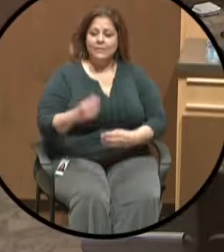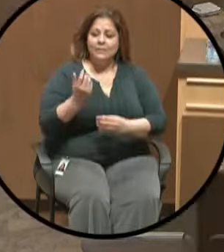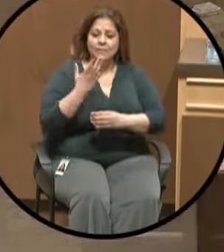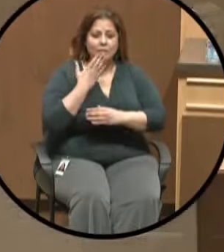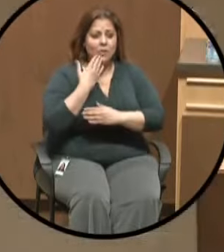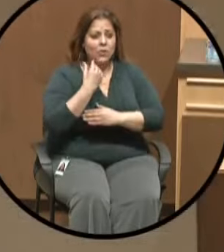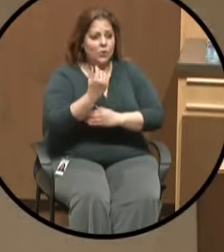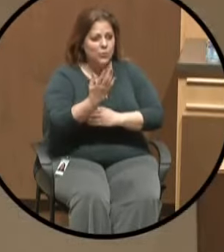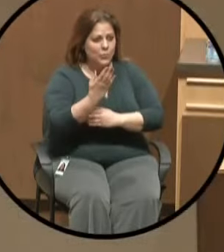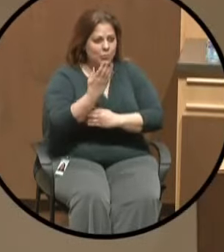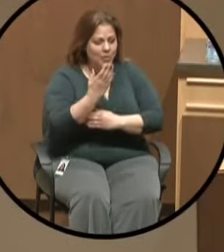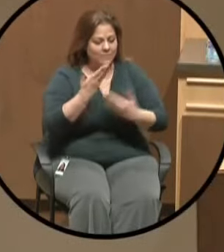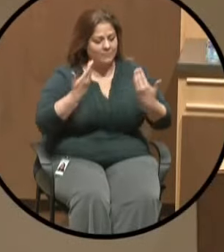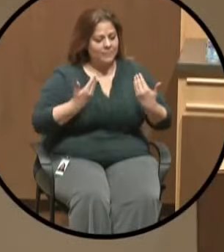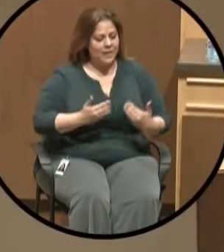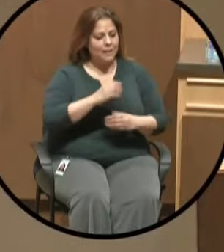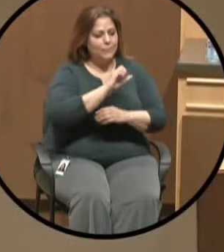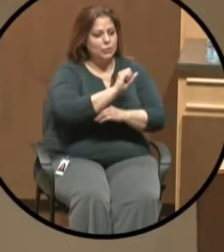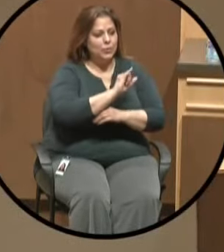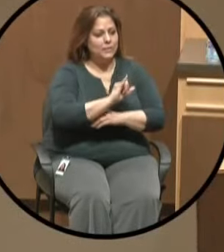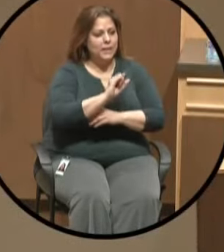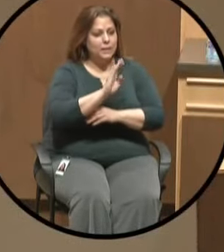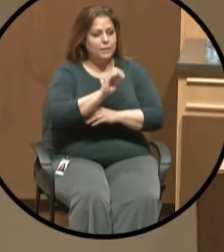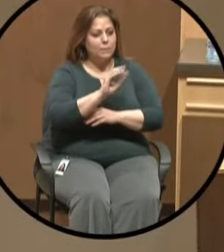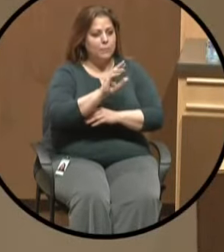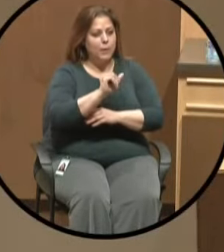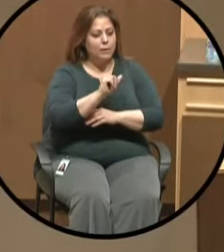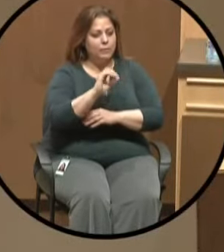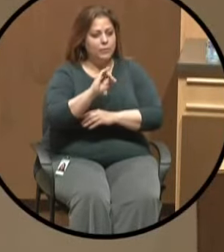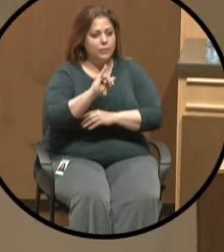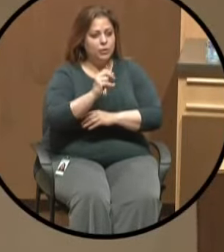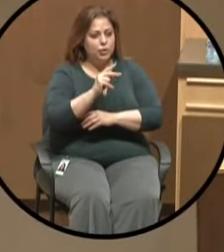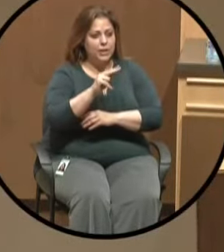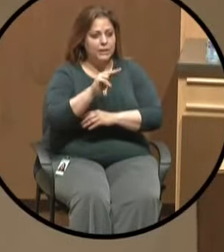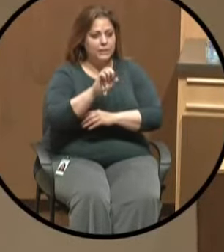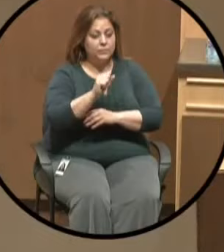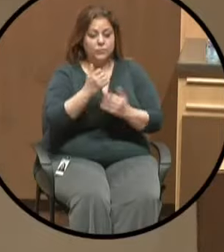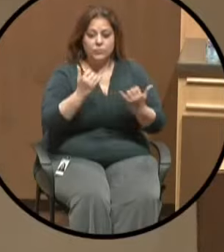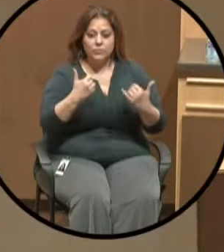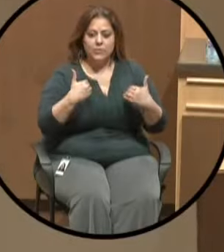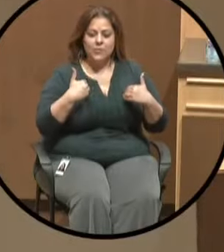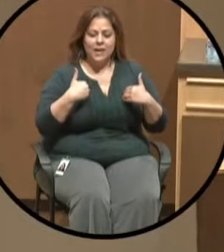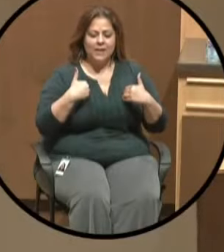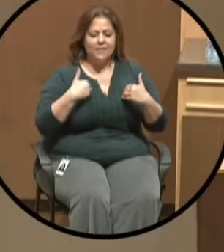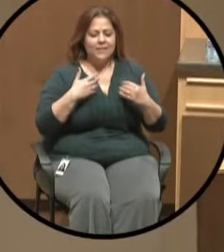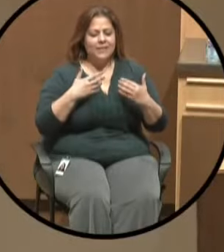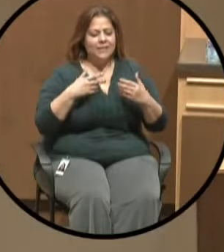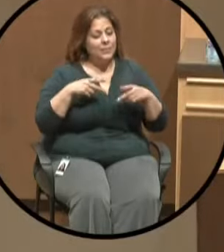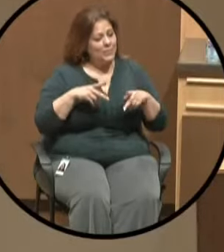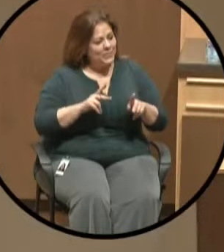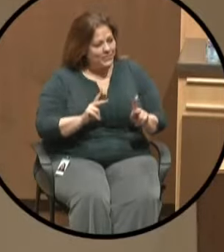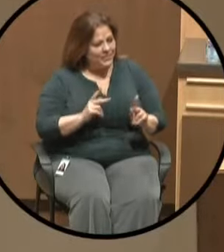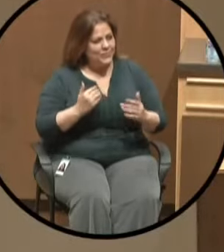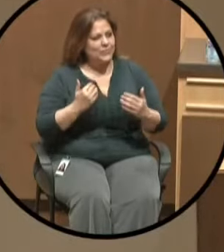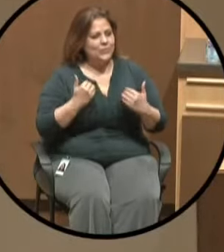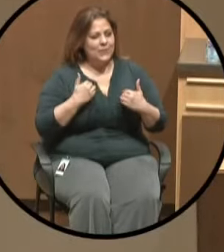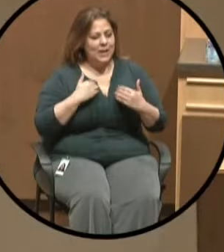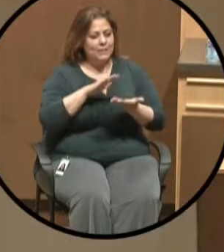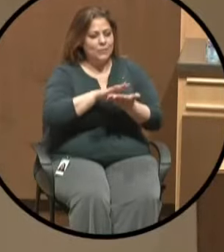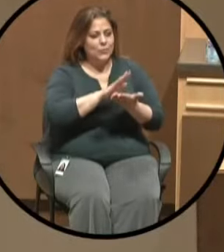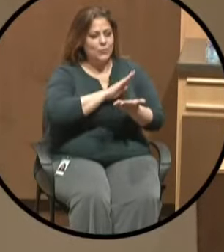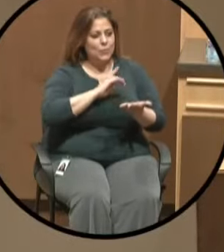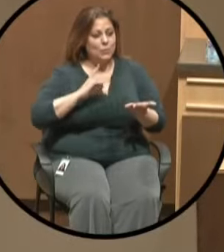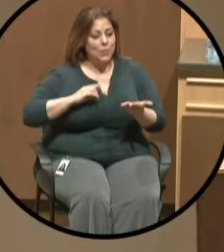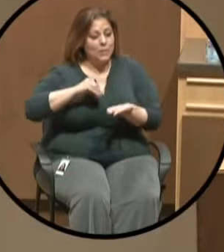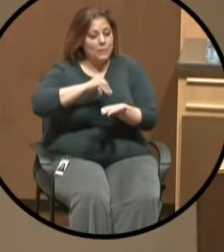Good morning. I am Superintendent Barbara Jenkins, and today we have the privilege of having the school board's